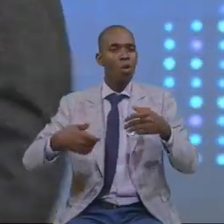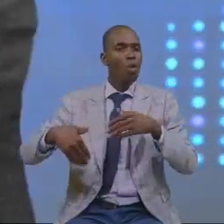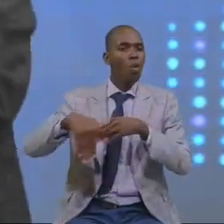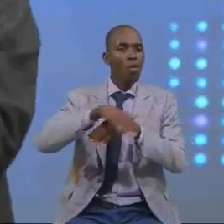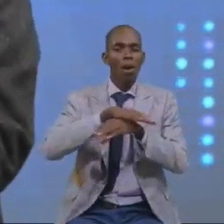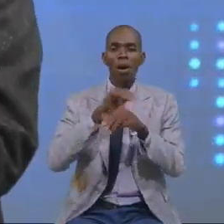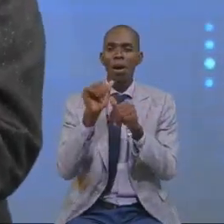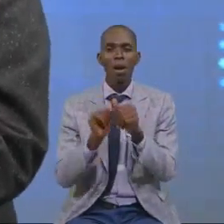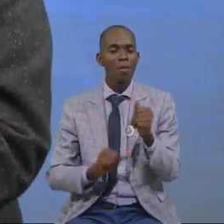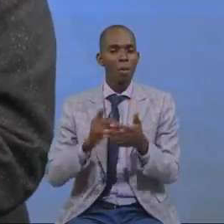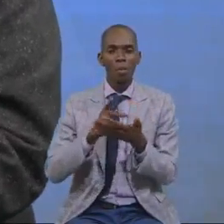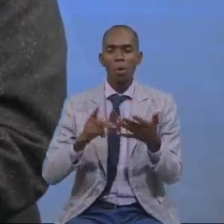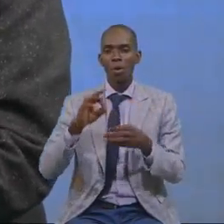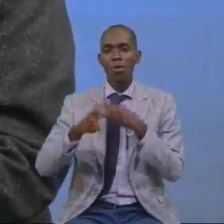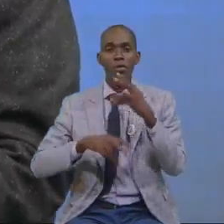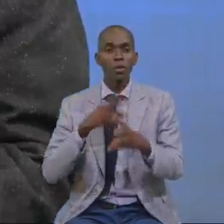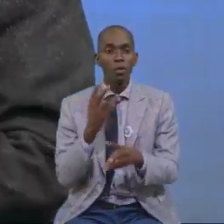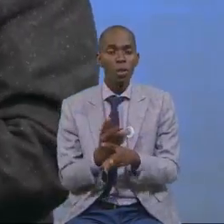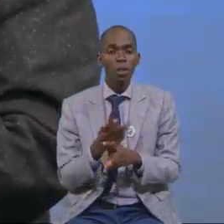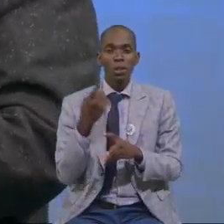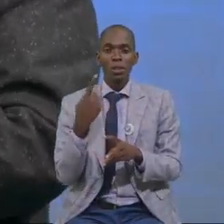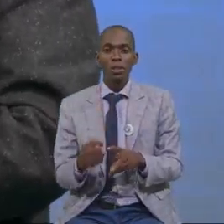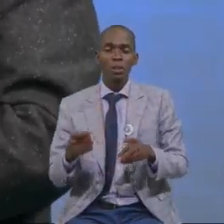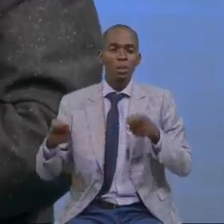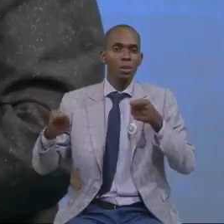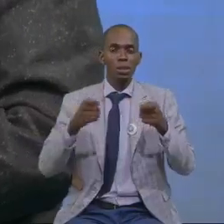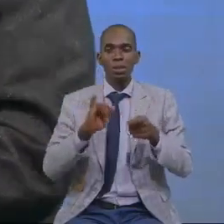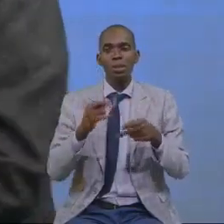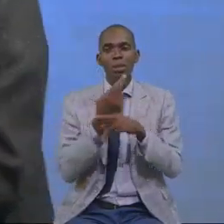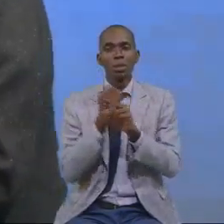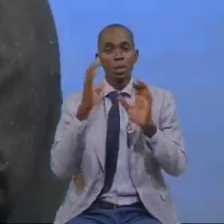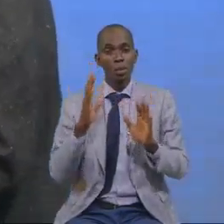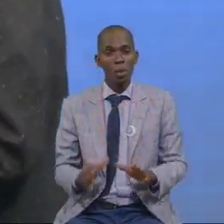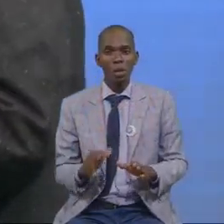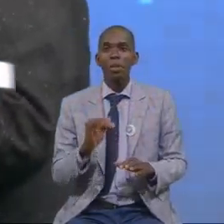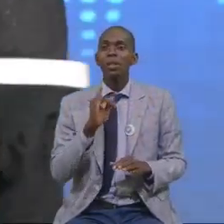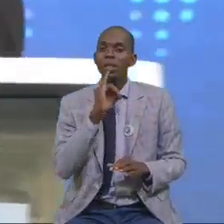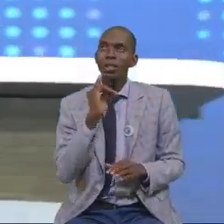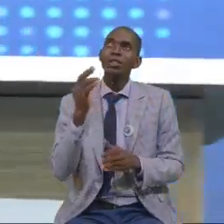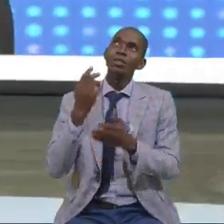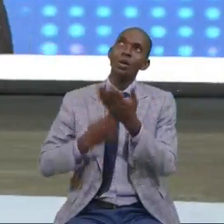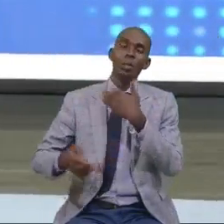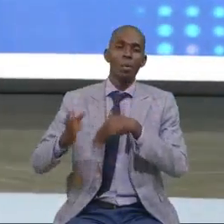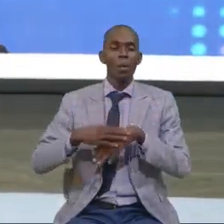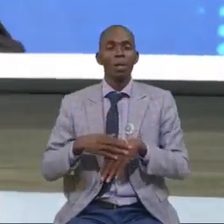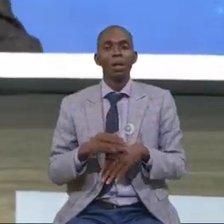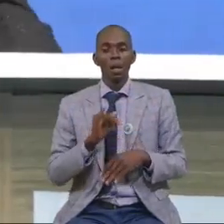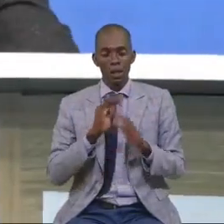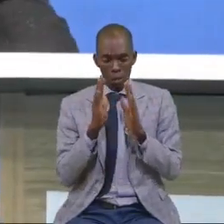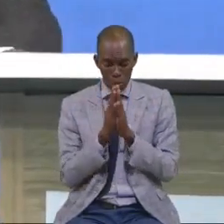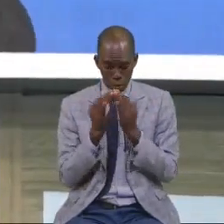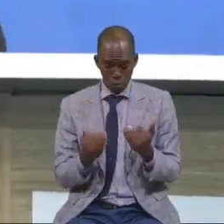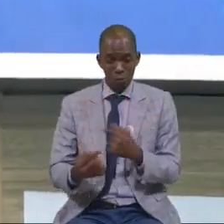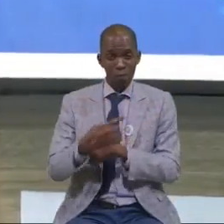part of the world. The reigning Redeemer is returning. And I pray that today, as